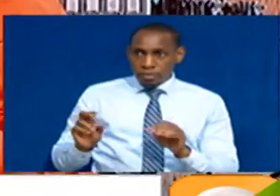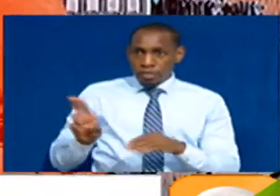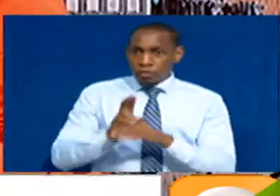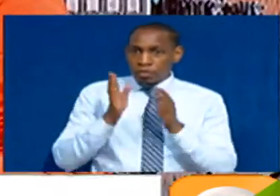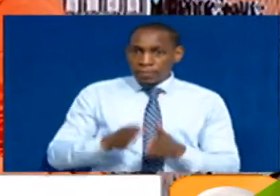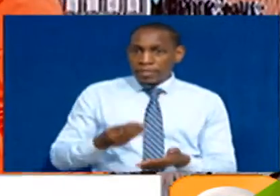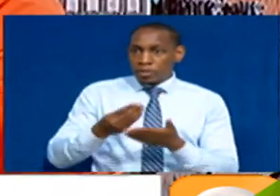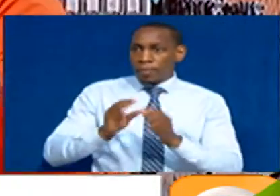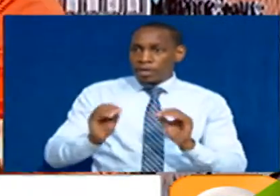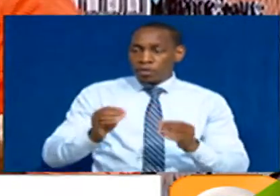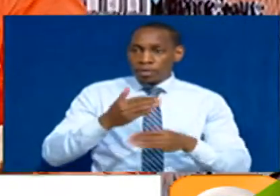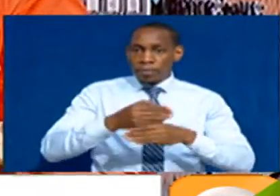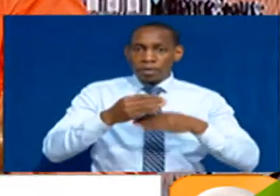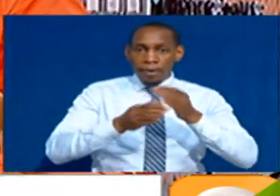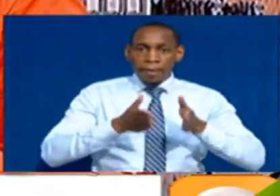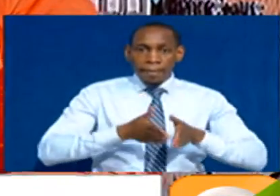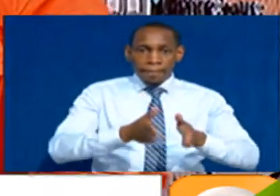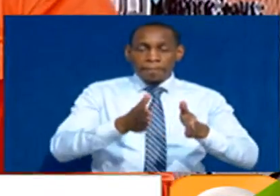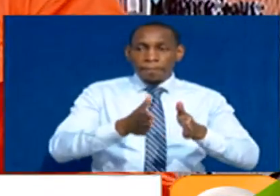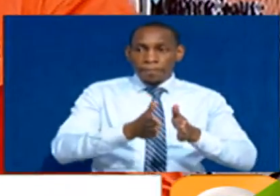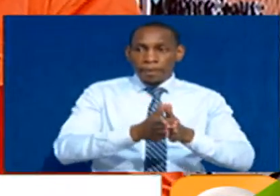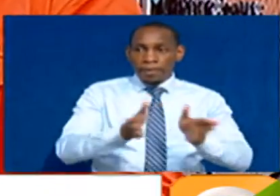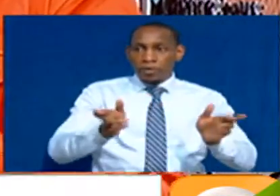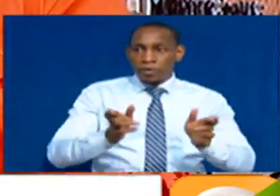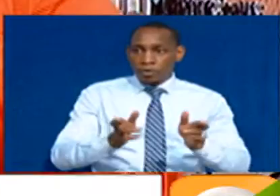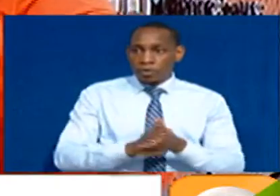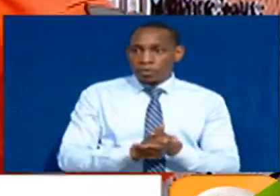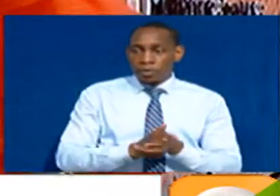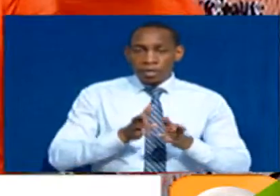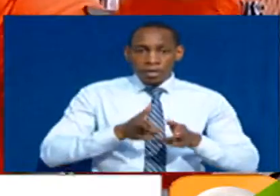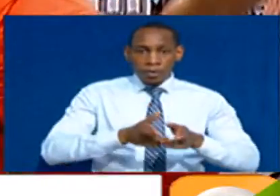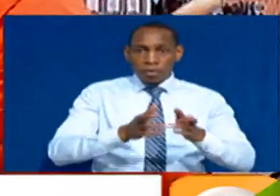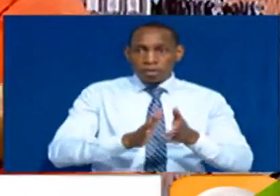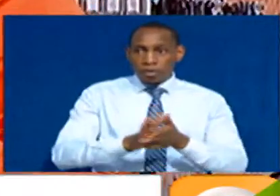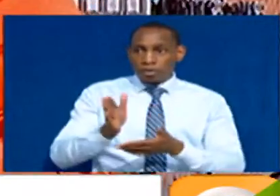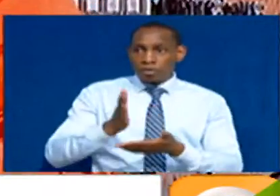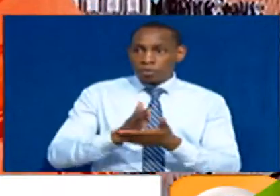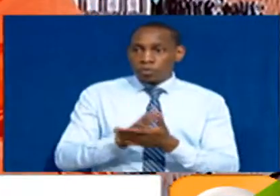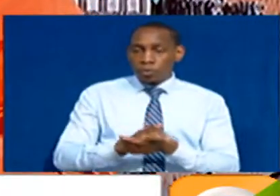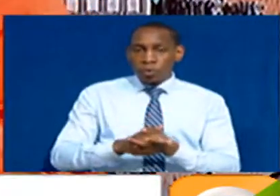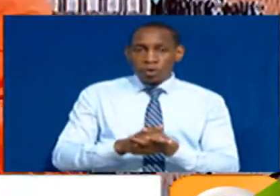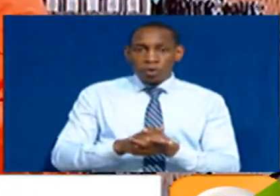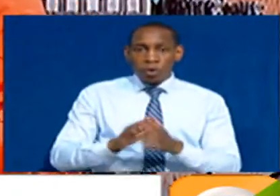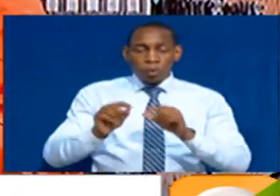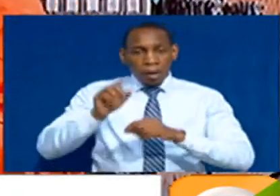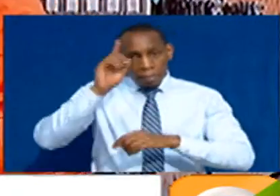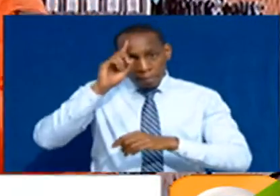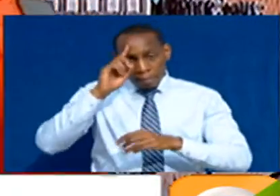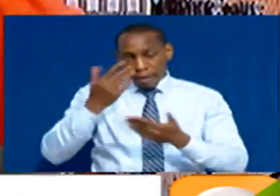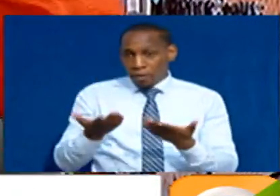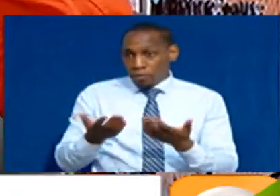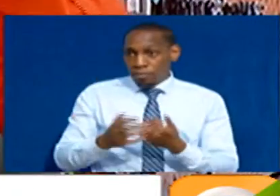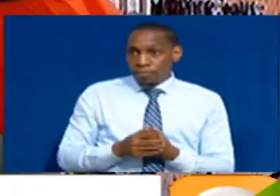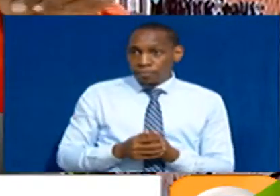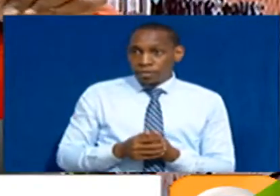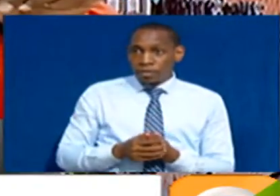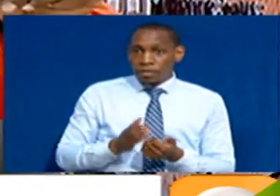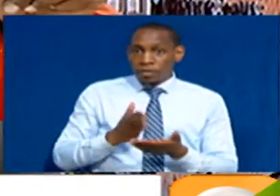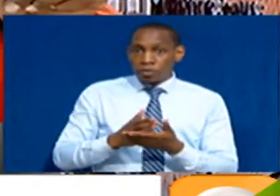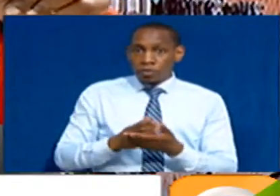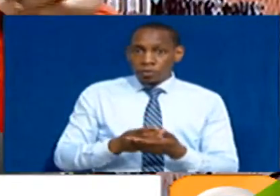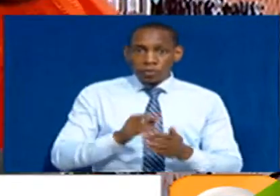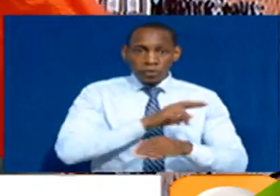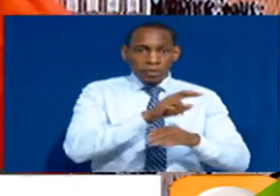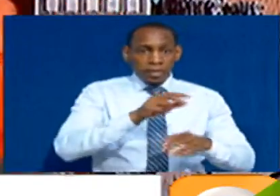my personal money to build a public road. You know, the way they are creating a hula baloo, it's a sieve. It is the